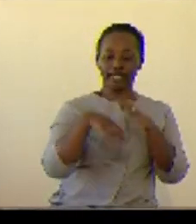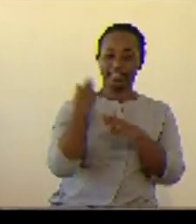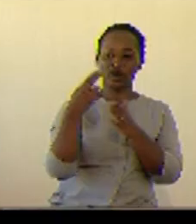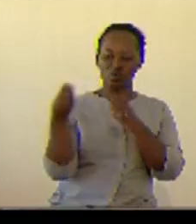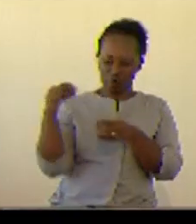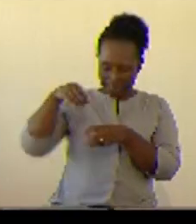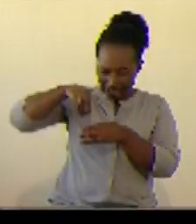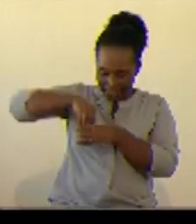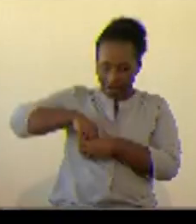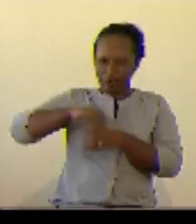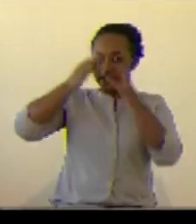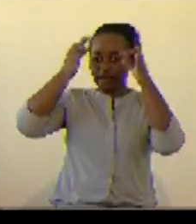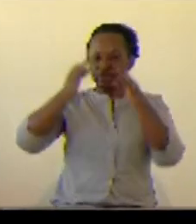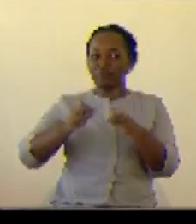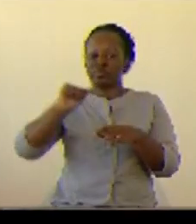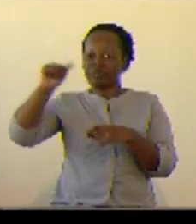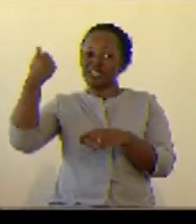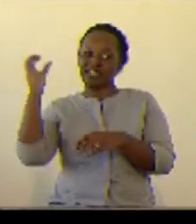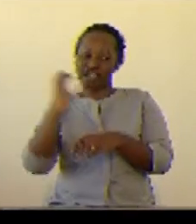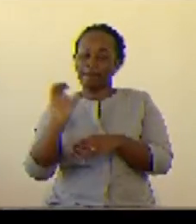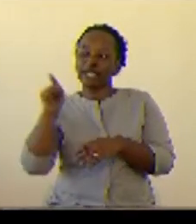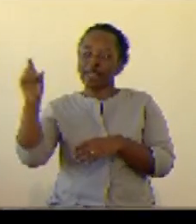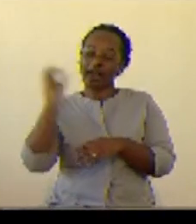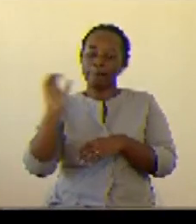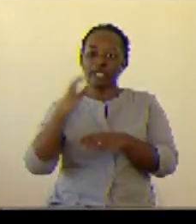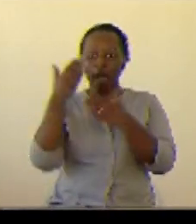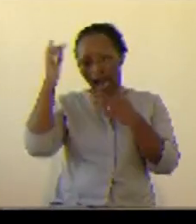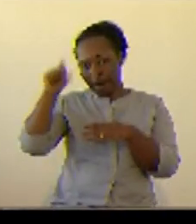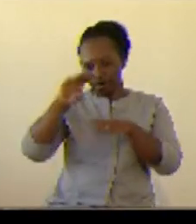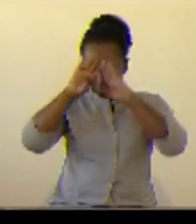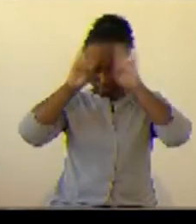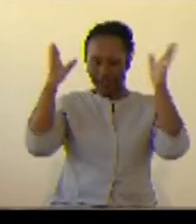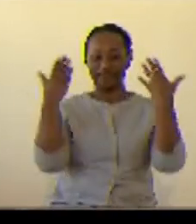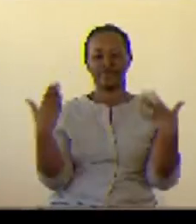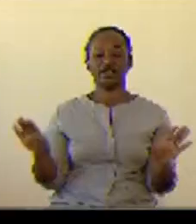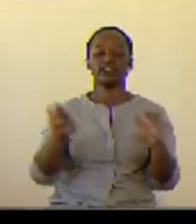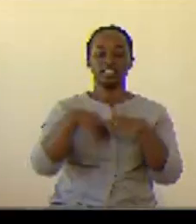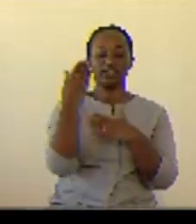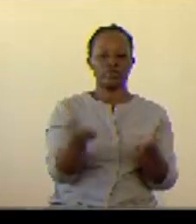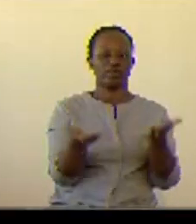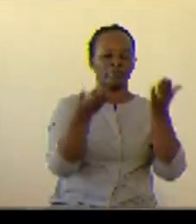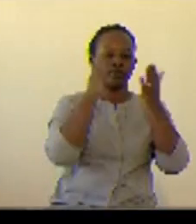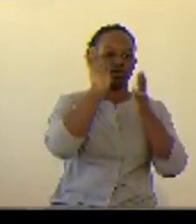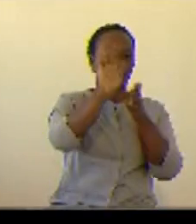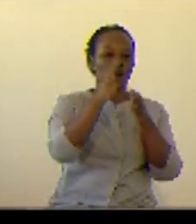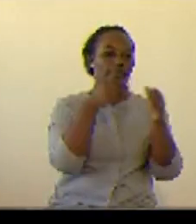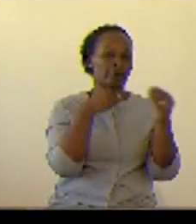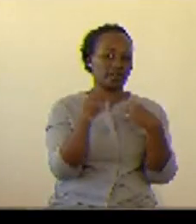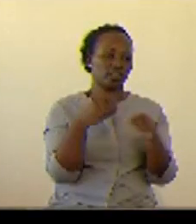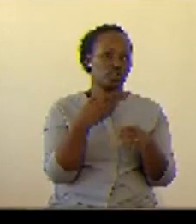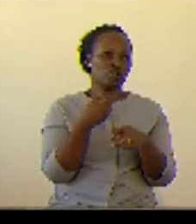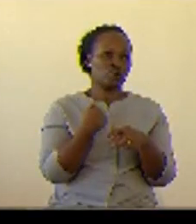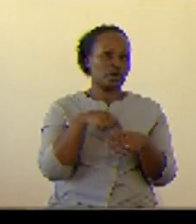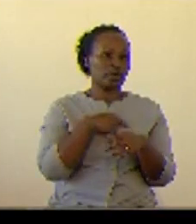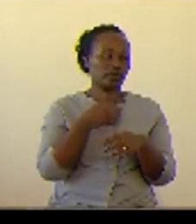which is already known, such that you can promote your products. We have 2 things here. We have franchisee and